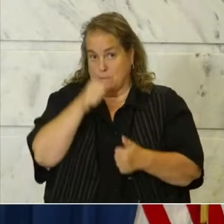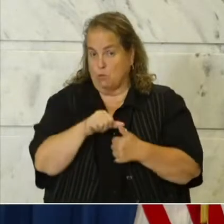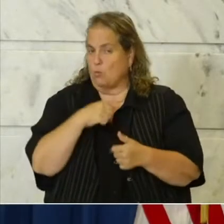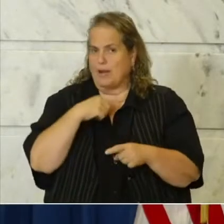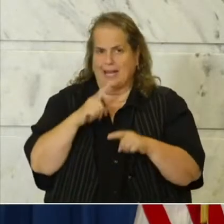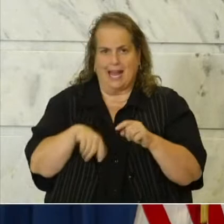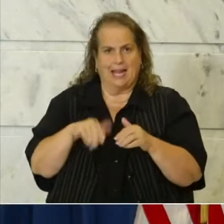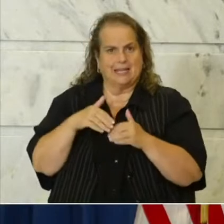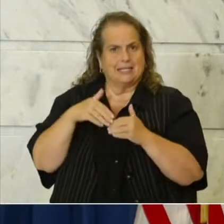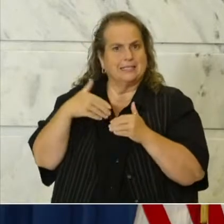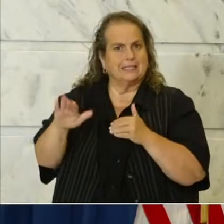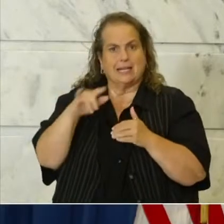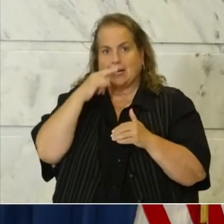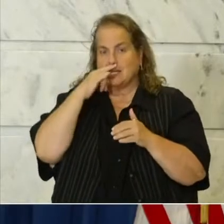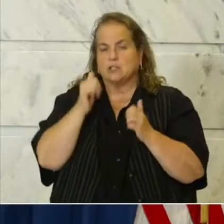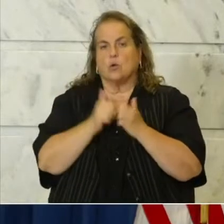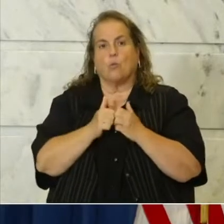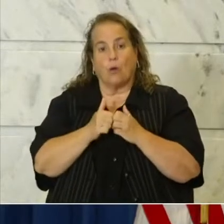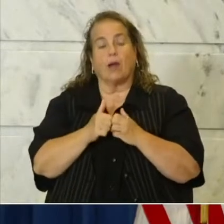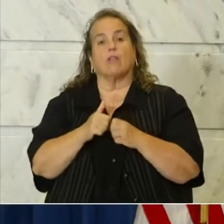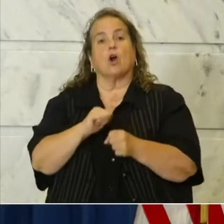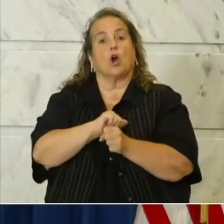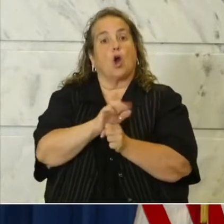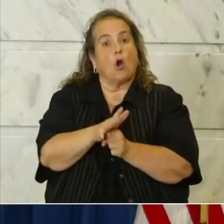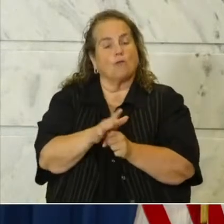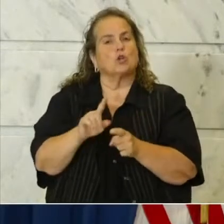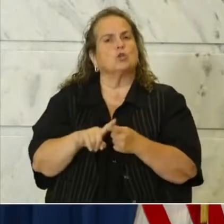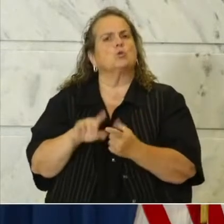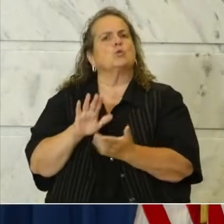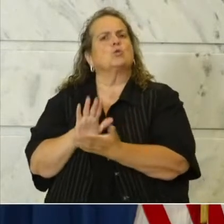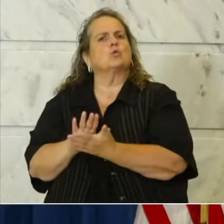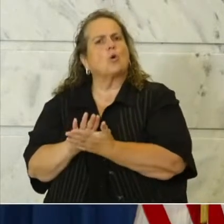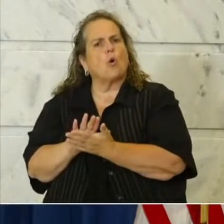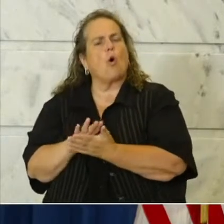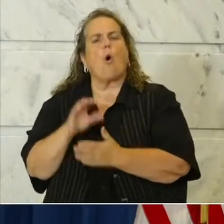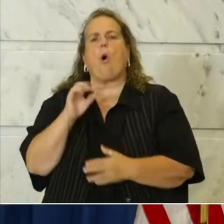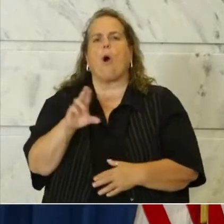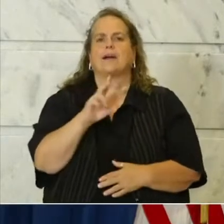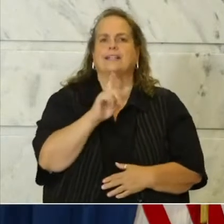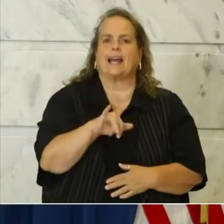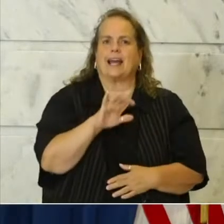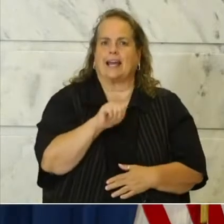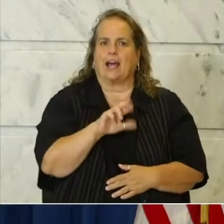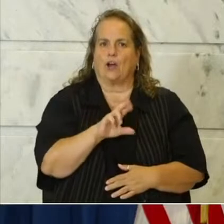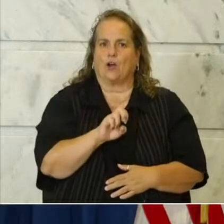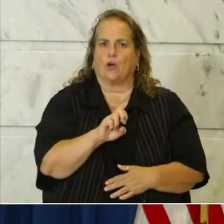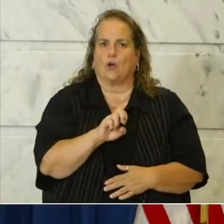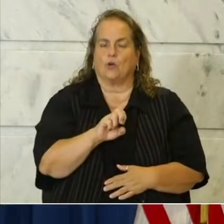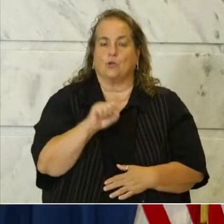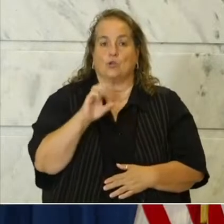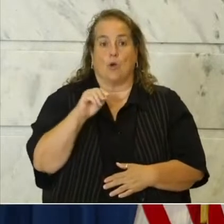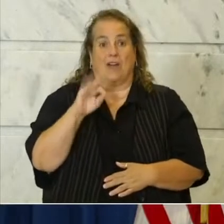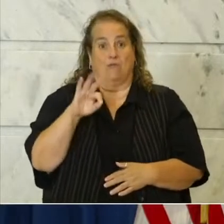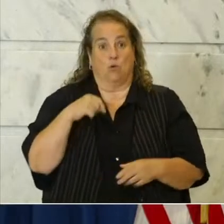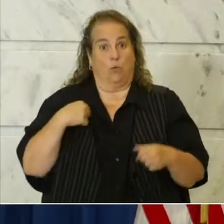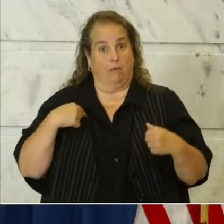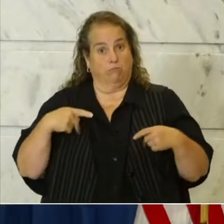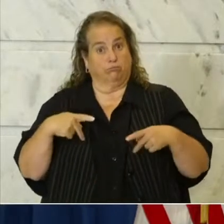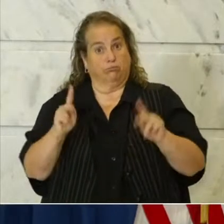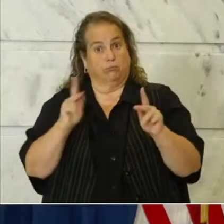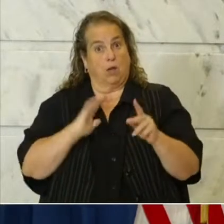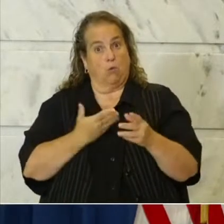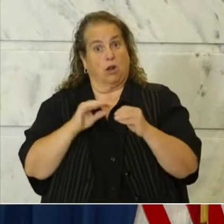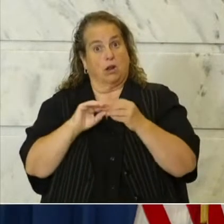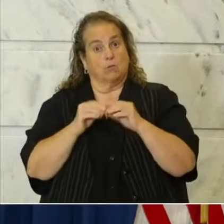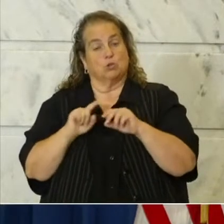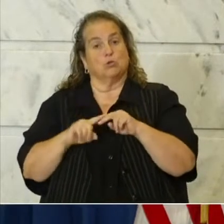with positive cases to school or to daycare. And so if we allow our numbers to increase amongst